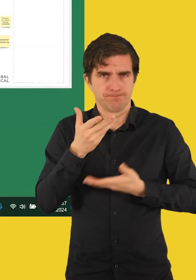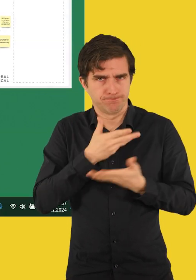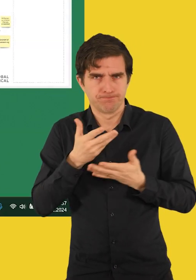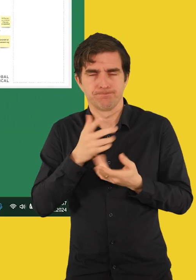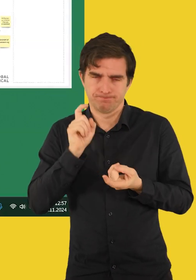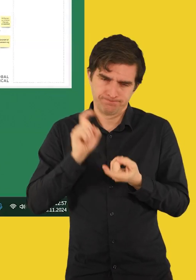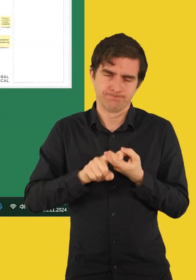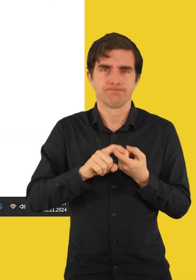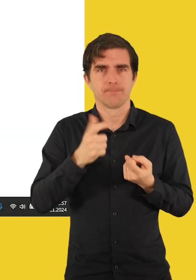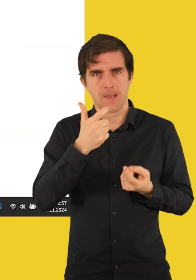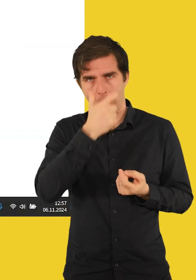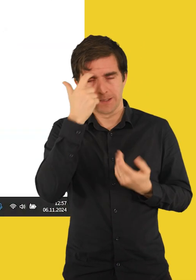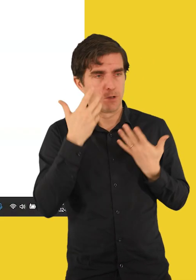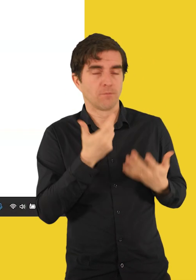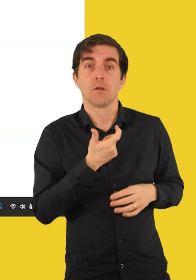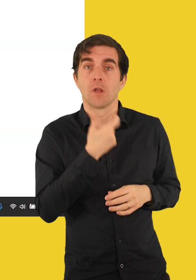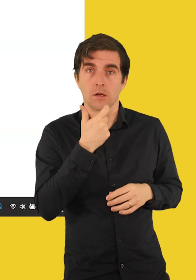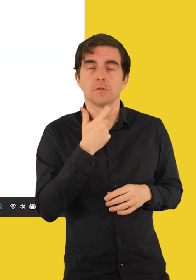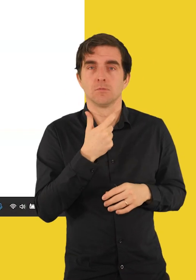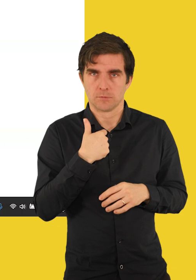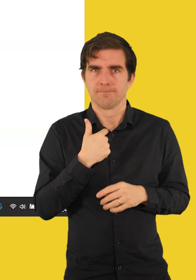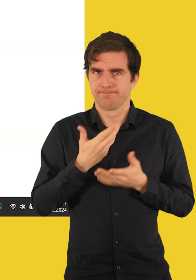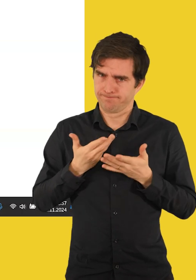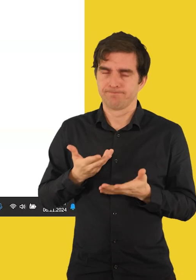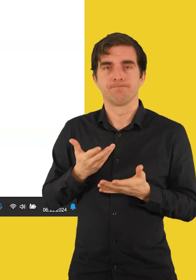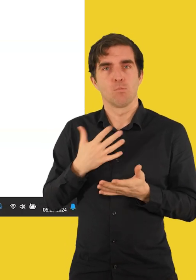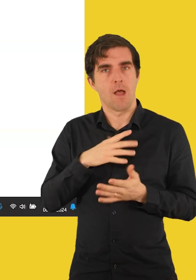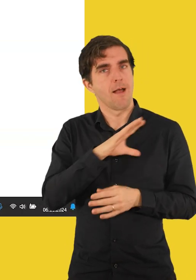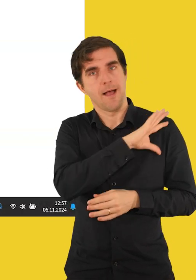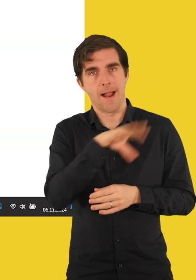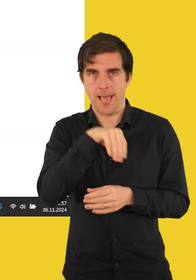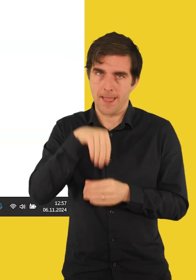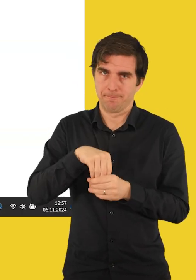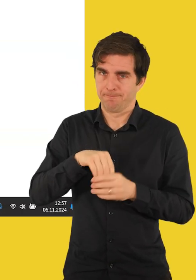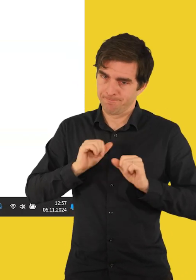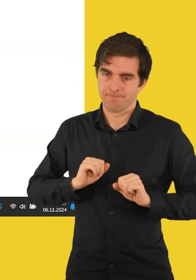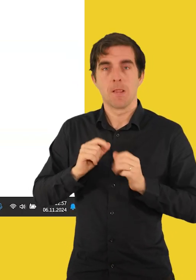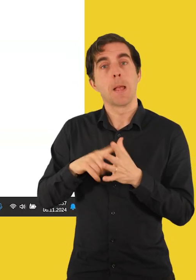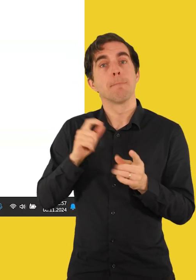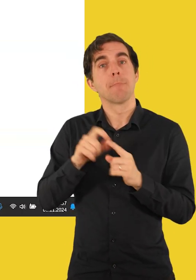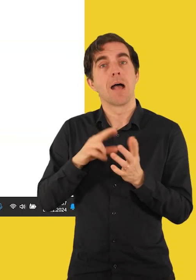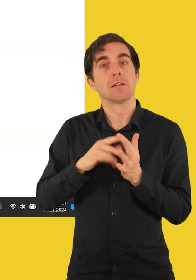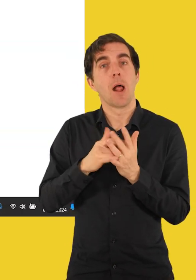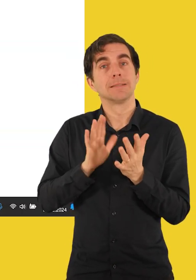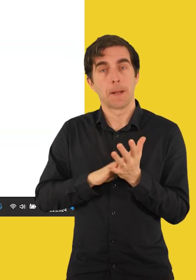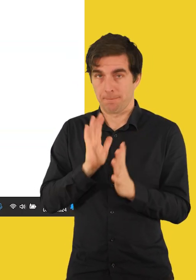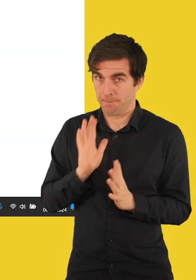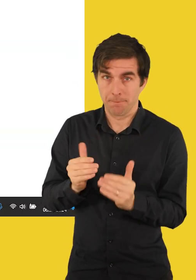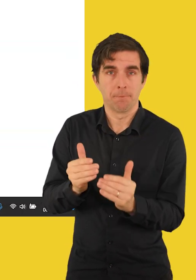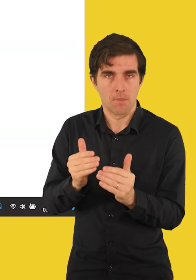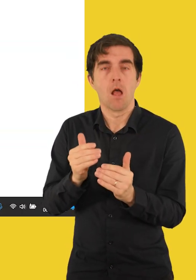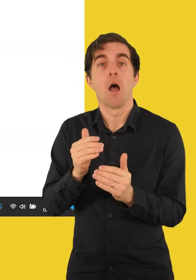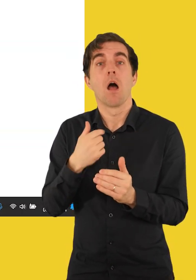understanding of the Doughnut, we then adapted Bad Nauheim Doughnut, where we used the dimensions